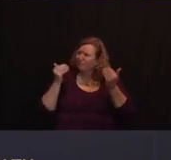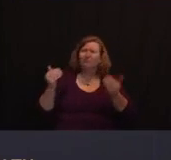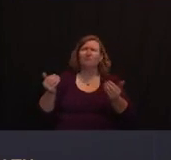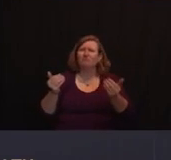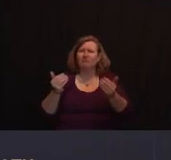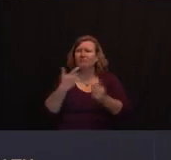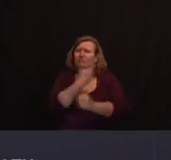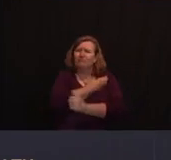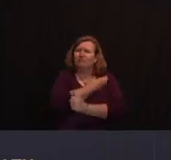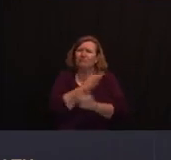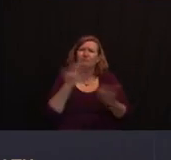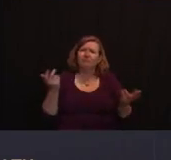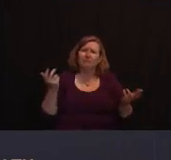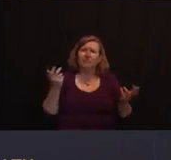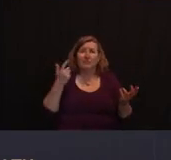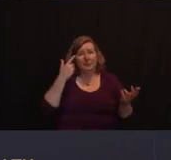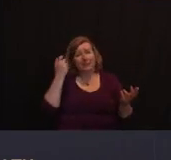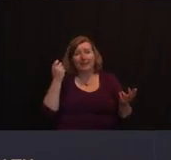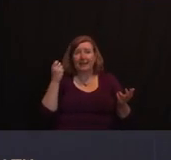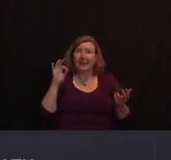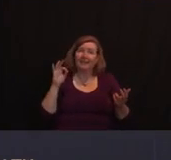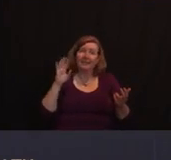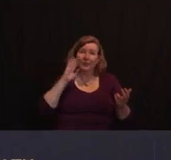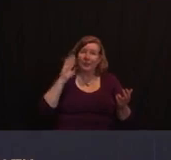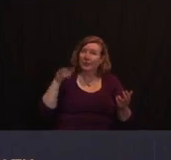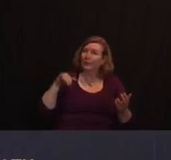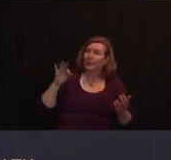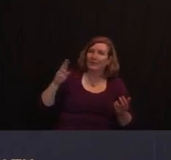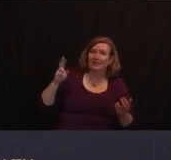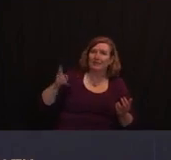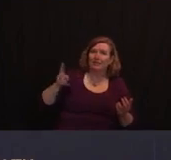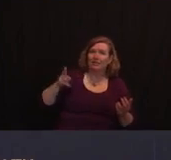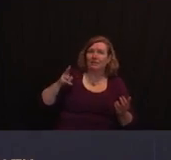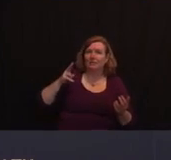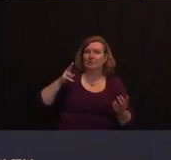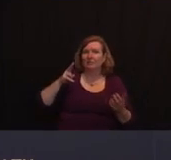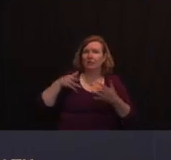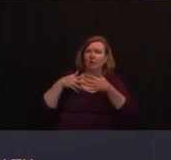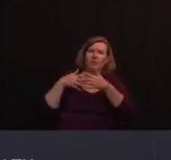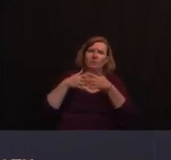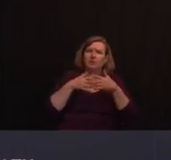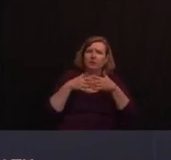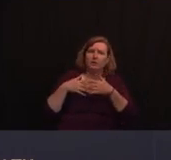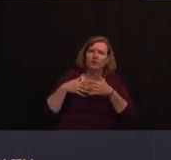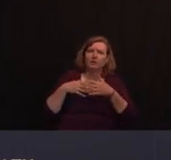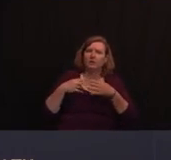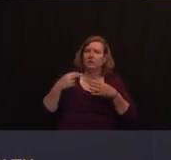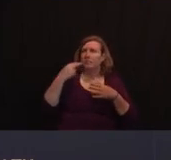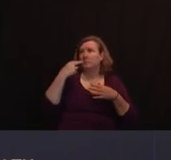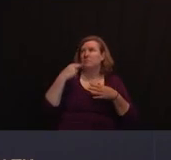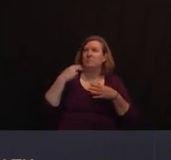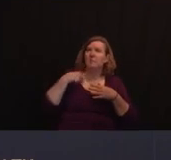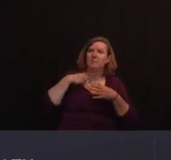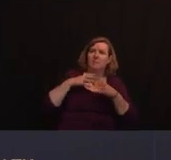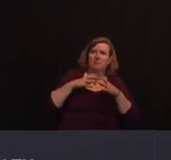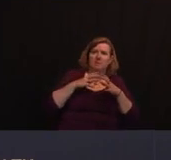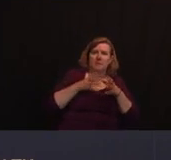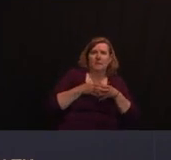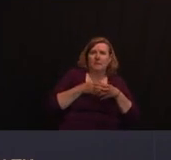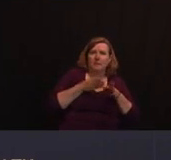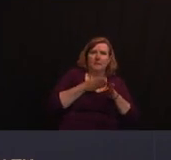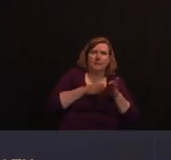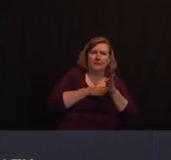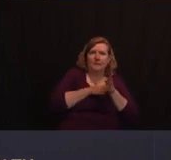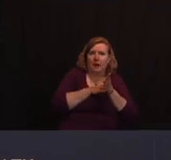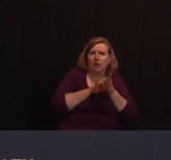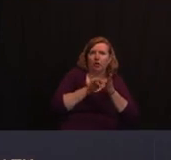because of the history of the way this has played out in this country. And Commissioner, how many appointments do we have a sense have